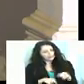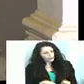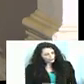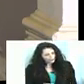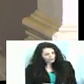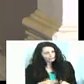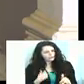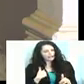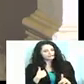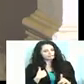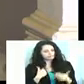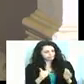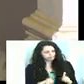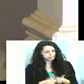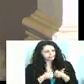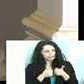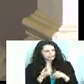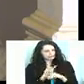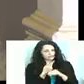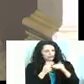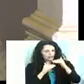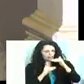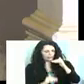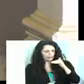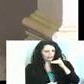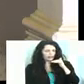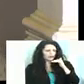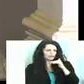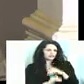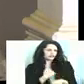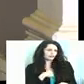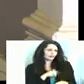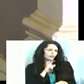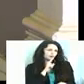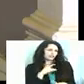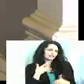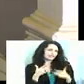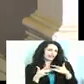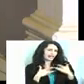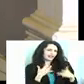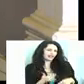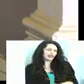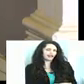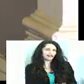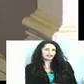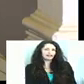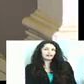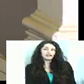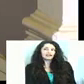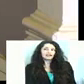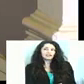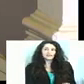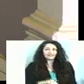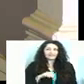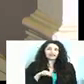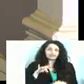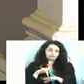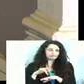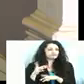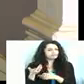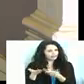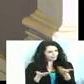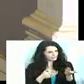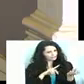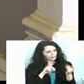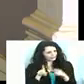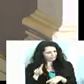can now start using the lower level. So we're just excited and over the moon about that. So if you've not been down there yet, we want to invite you to